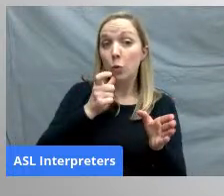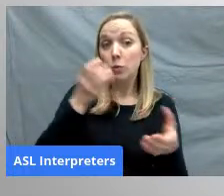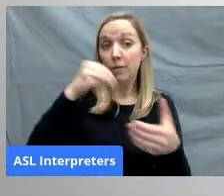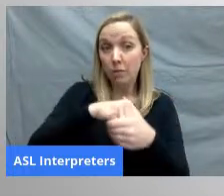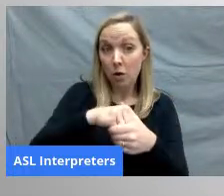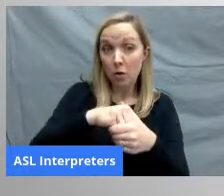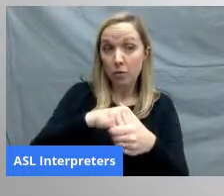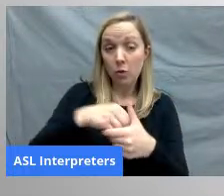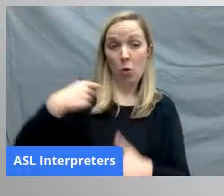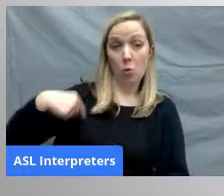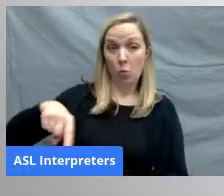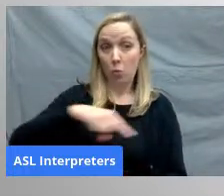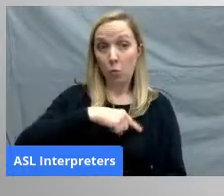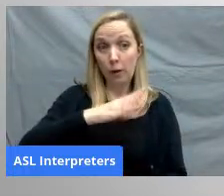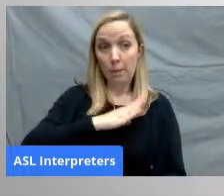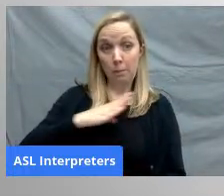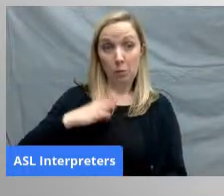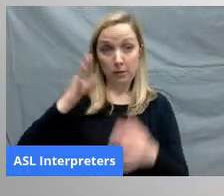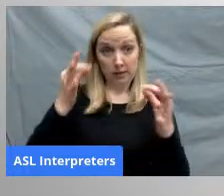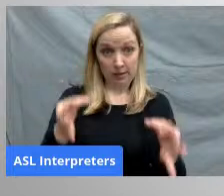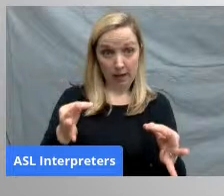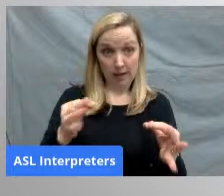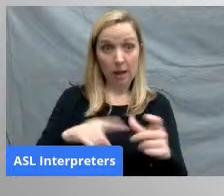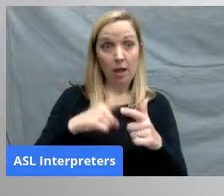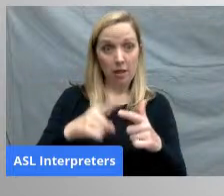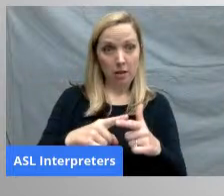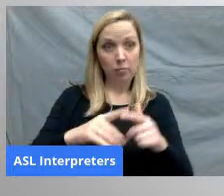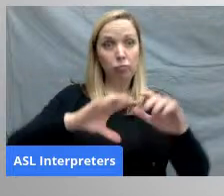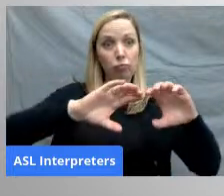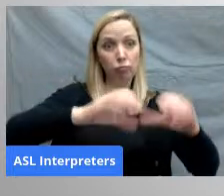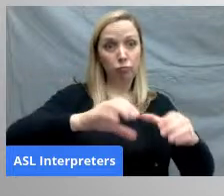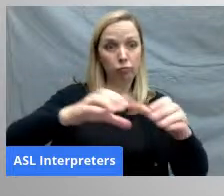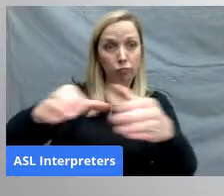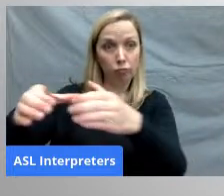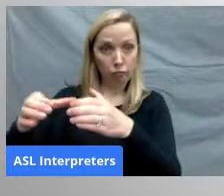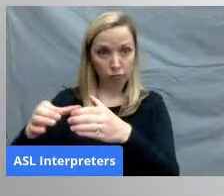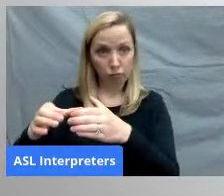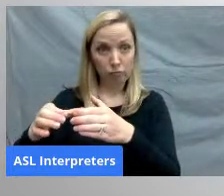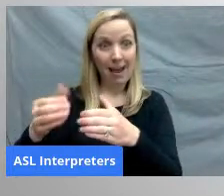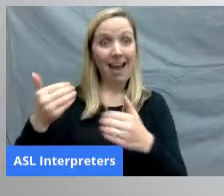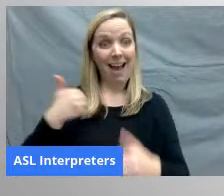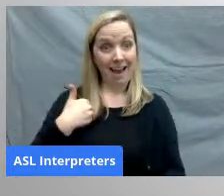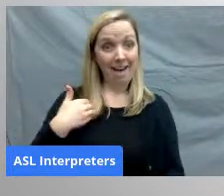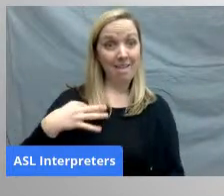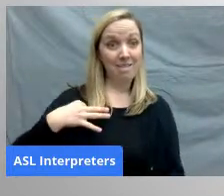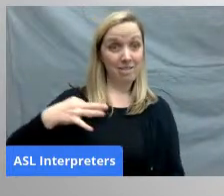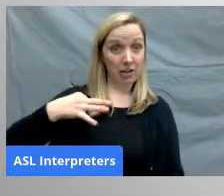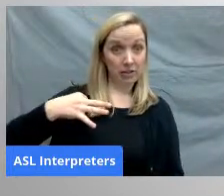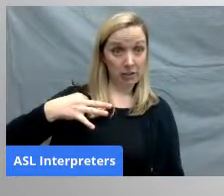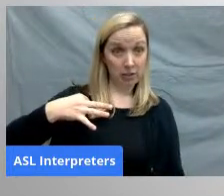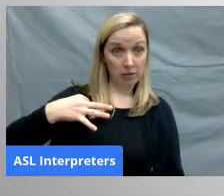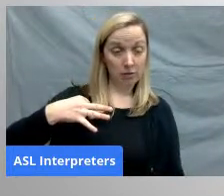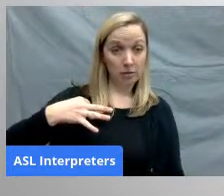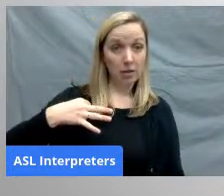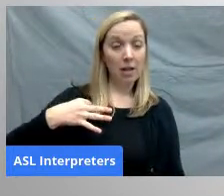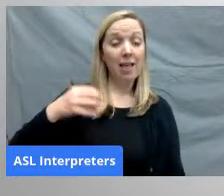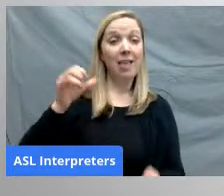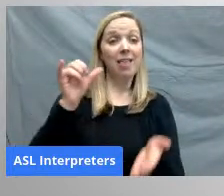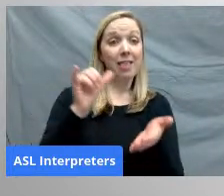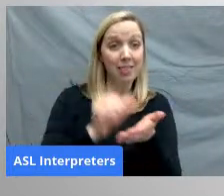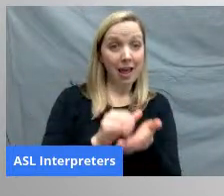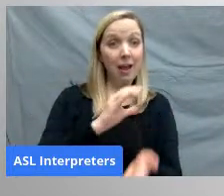are determined by people volunteering to be on those committees, that committee itself, they